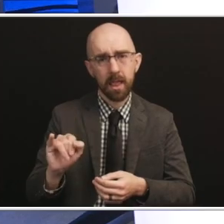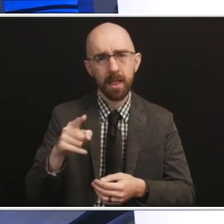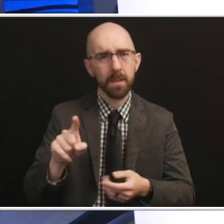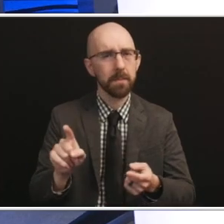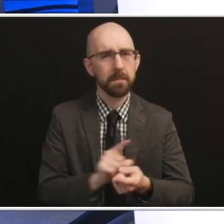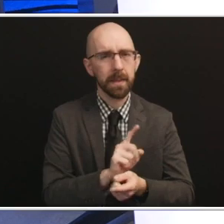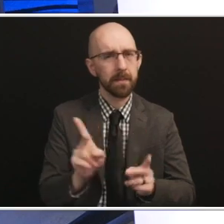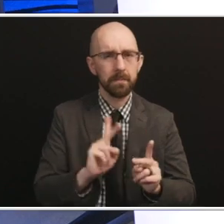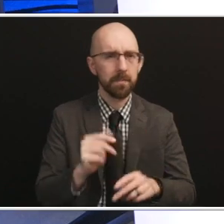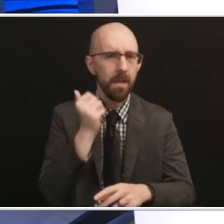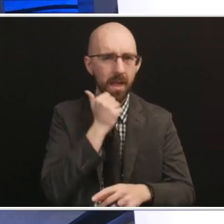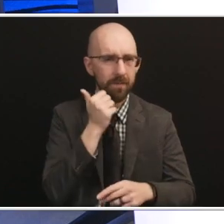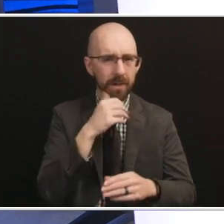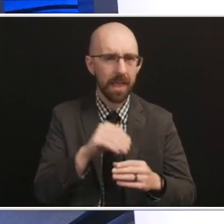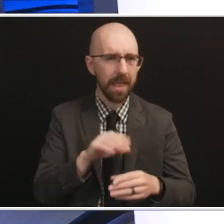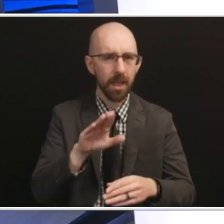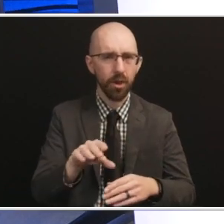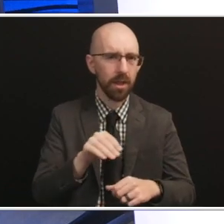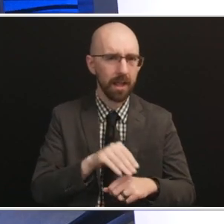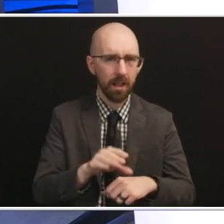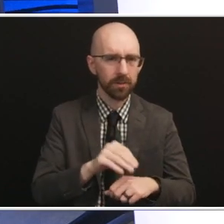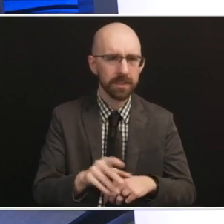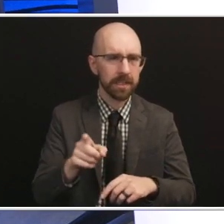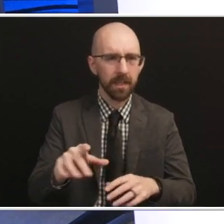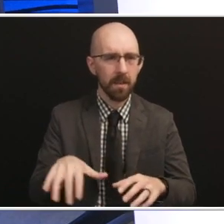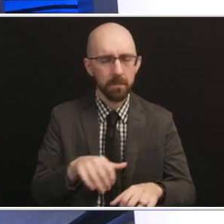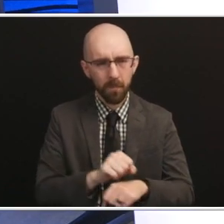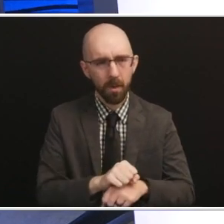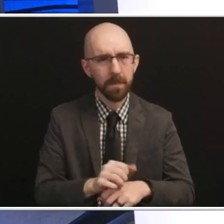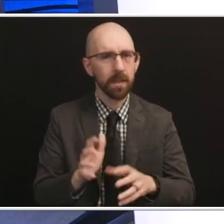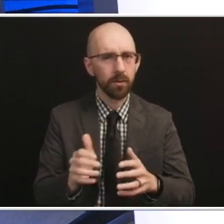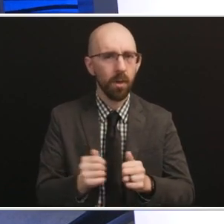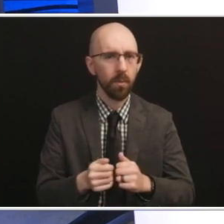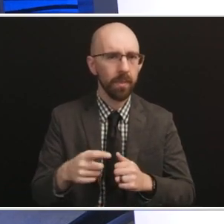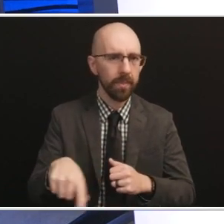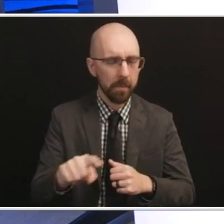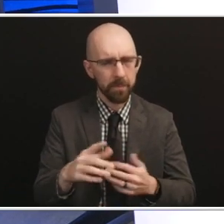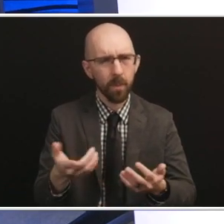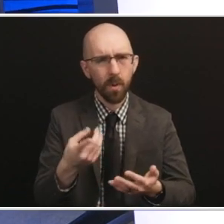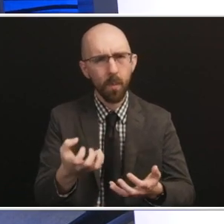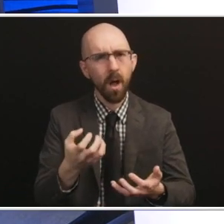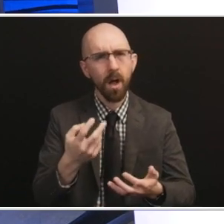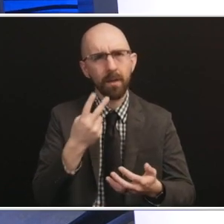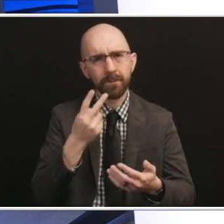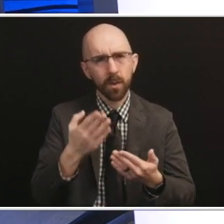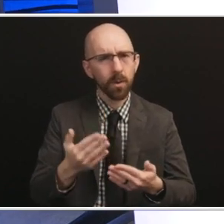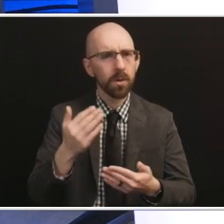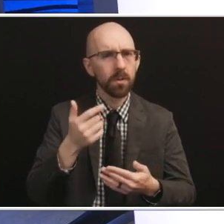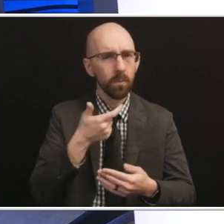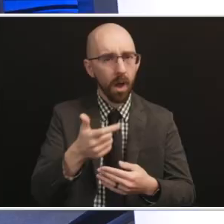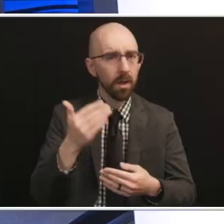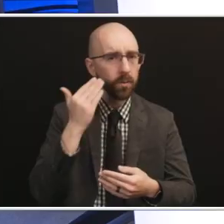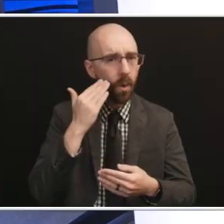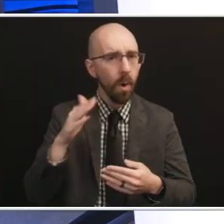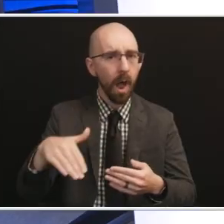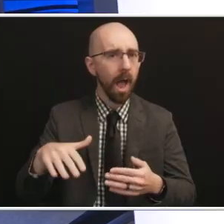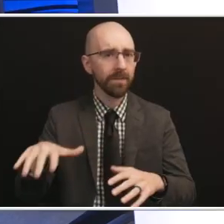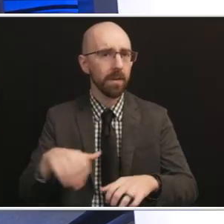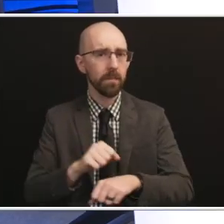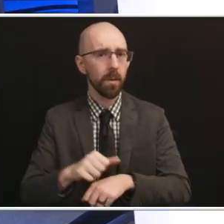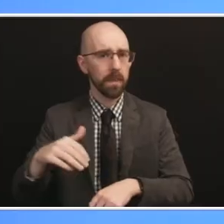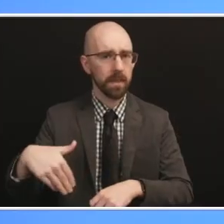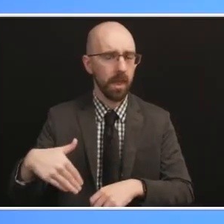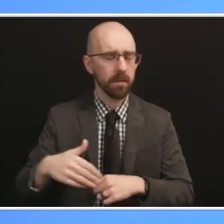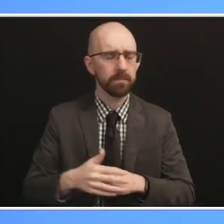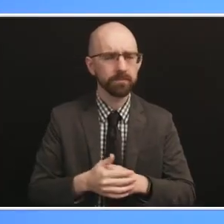day and you're counseling people as you make their appointments and talk to them. What do you want viewers watching to know who haven't made an appointment yet? Yeah, I would